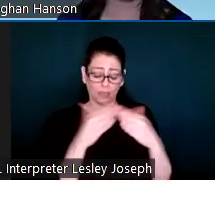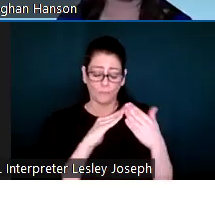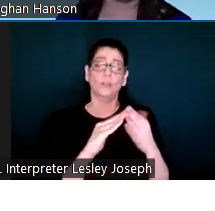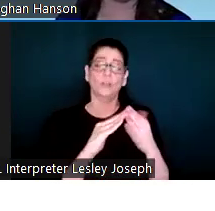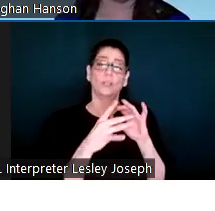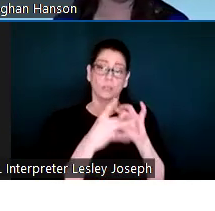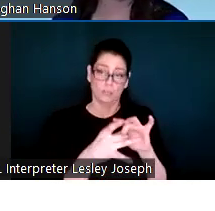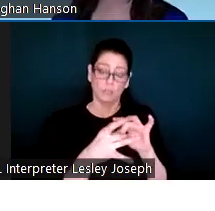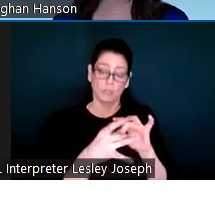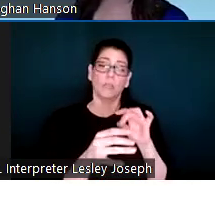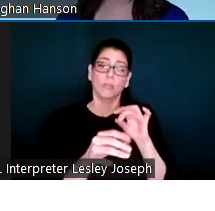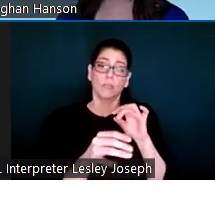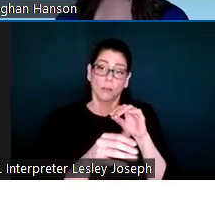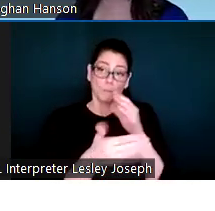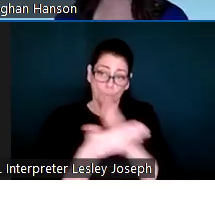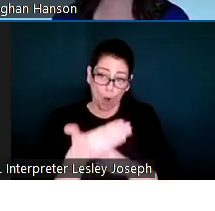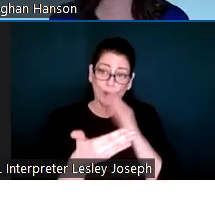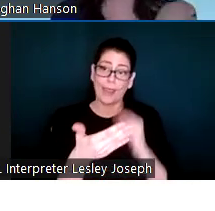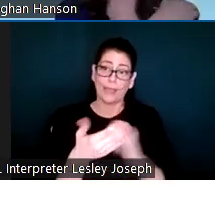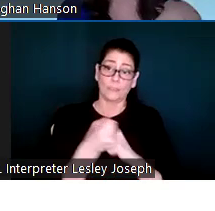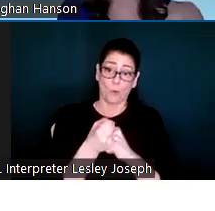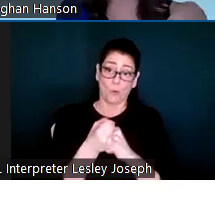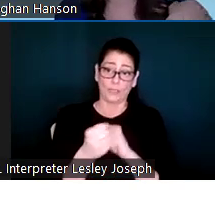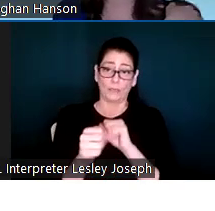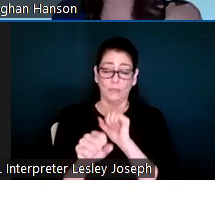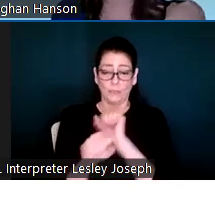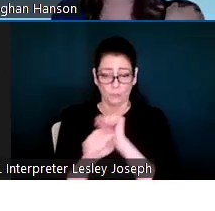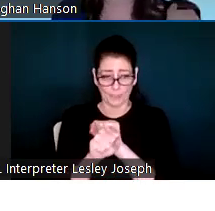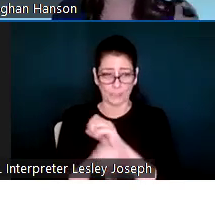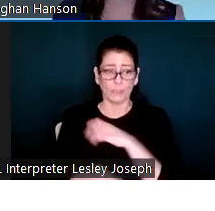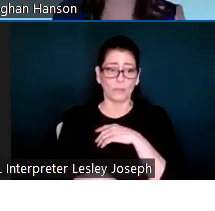then supported employment. Currently, those 3 sub-programs